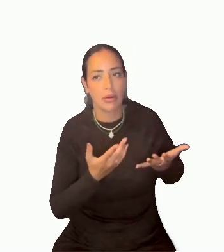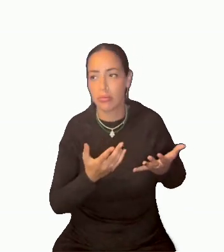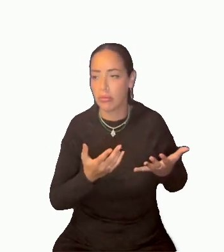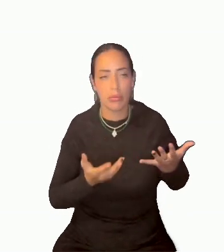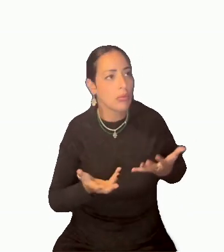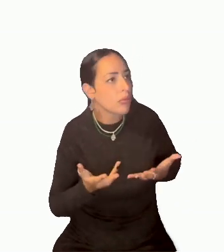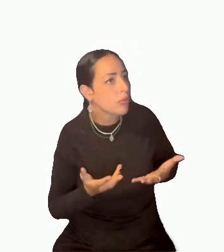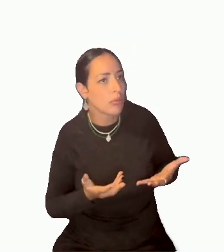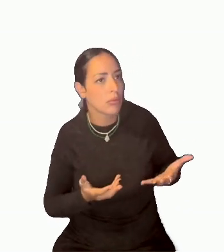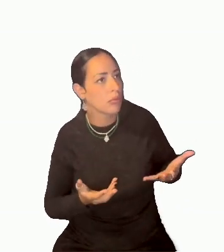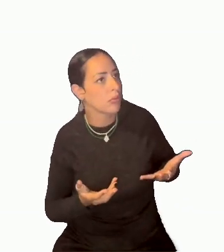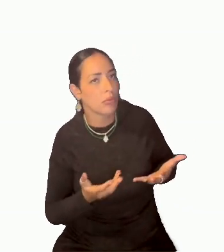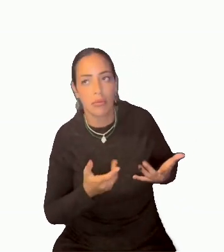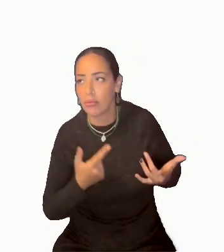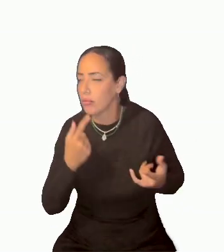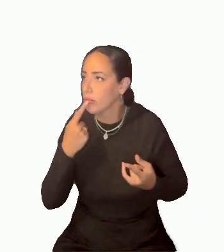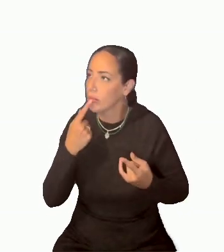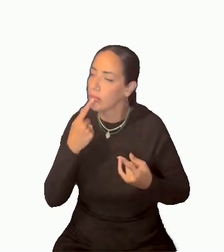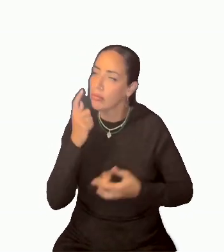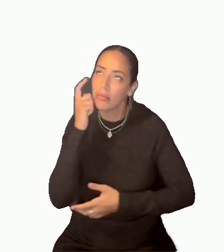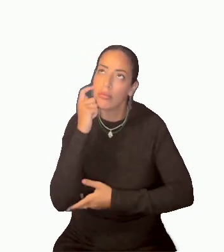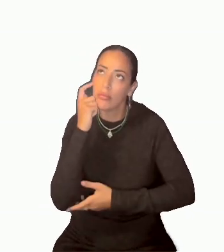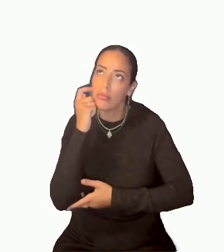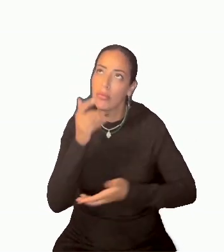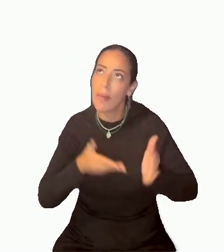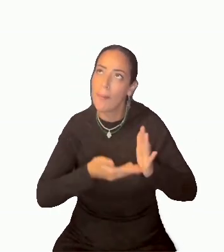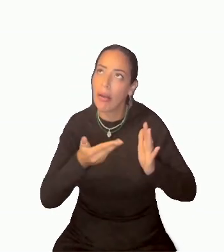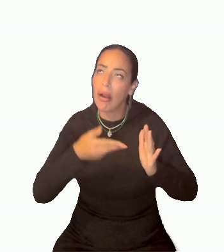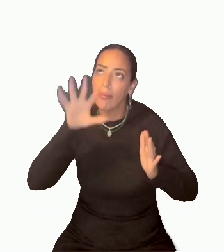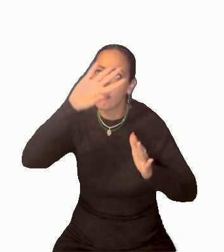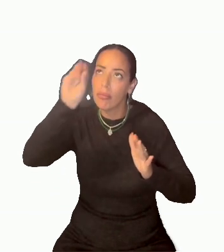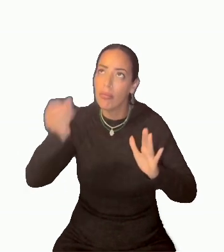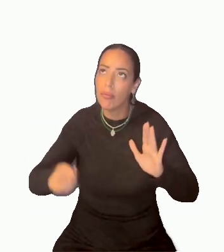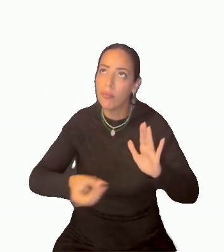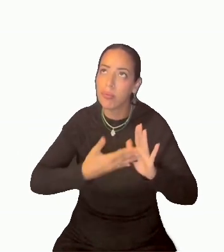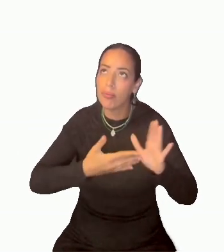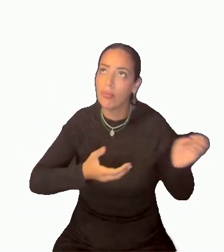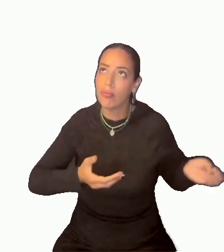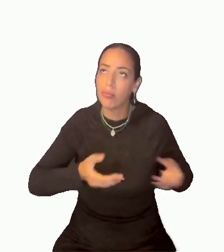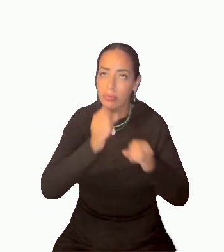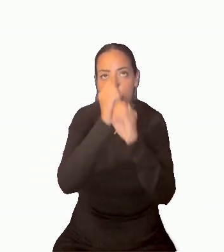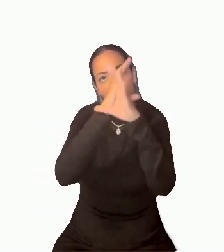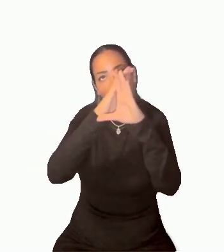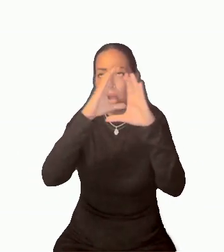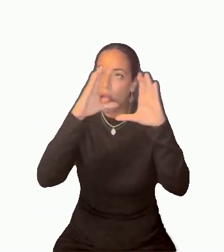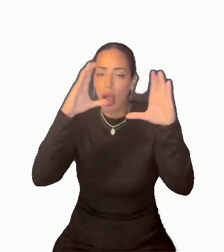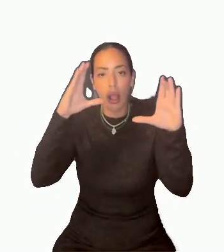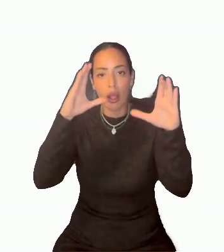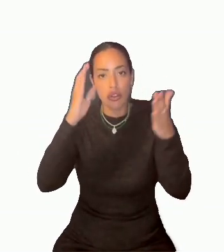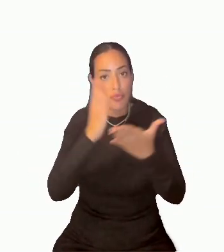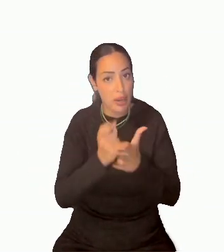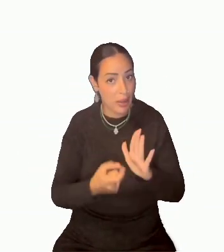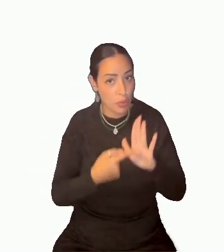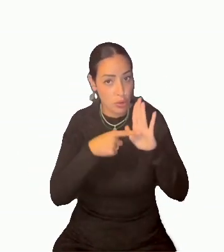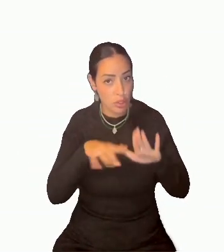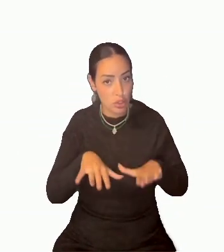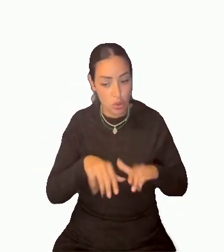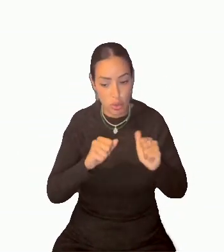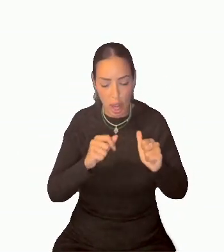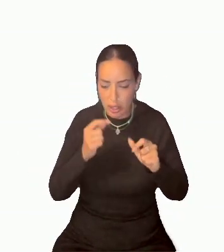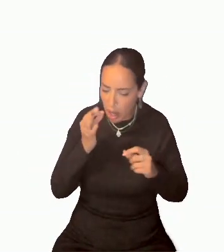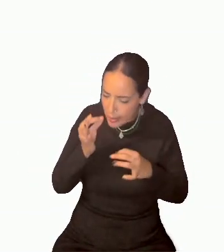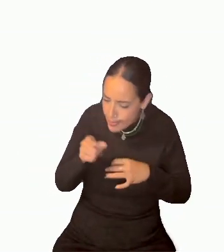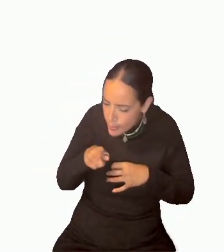young people likely fill the gaps for themselves. And so it can be really important to start by trying to find out what they already know and